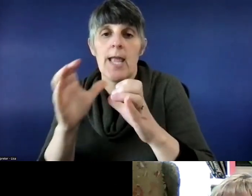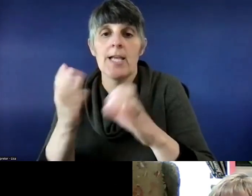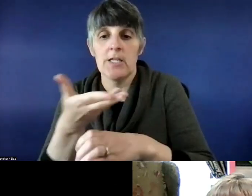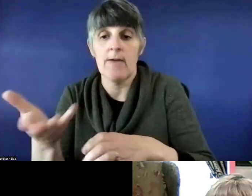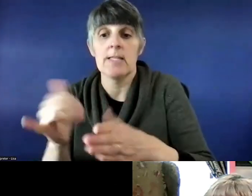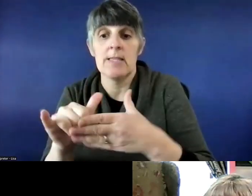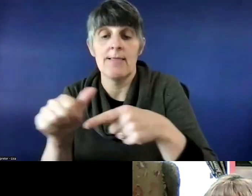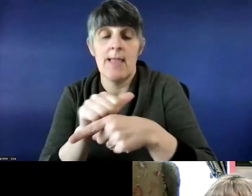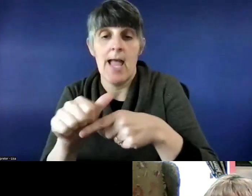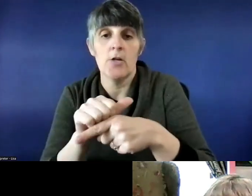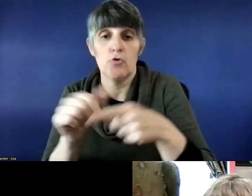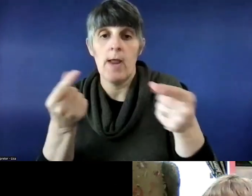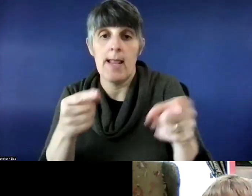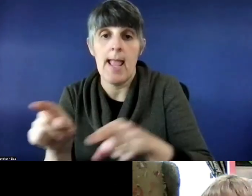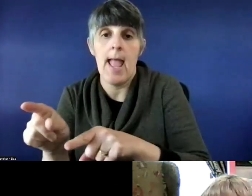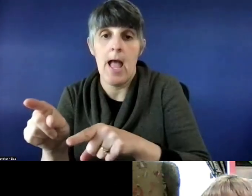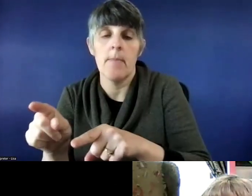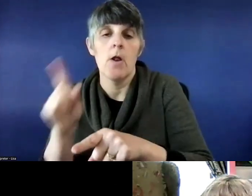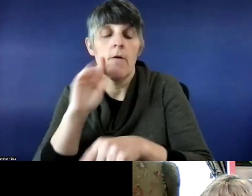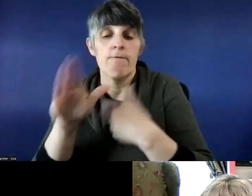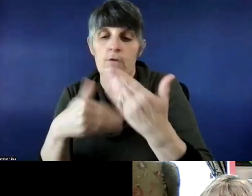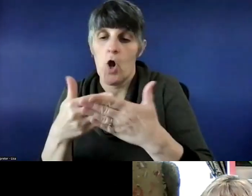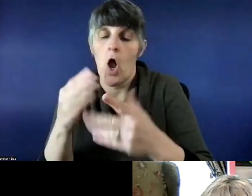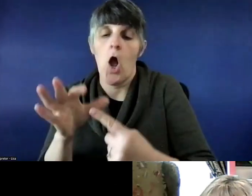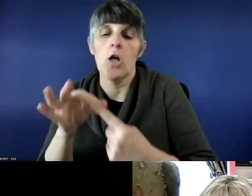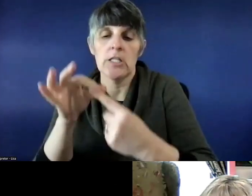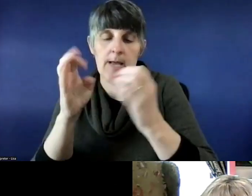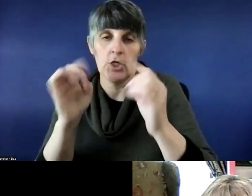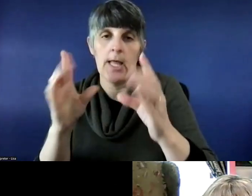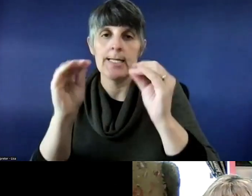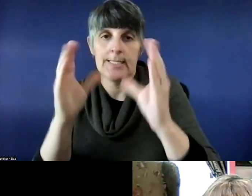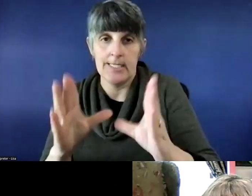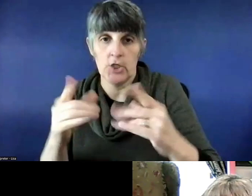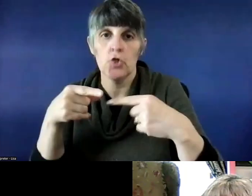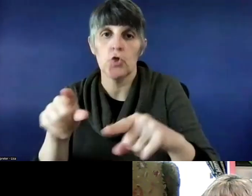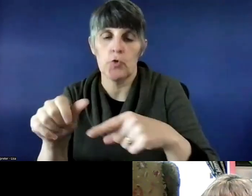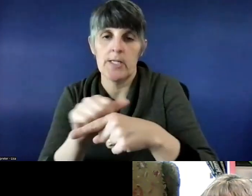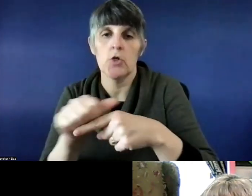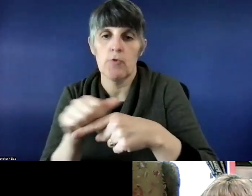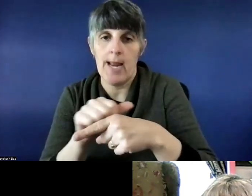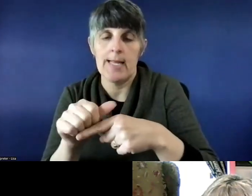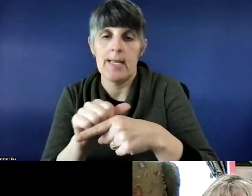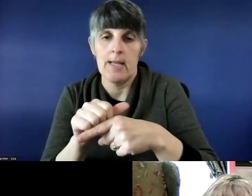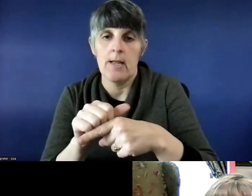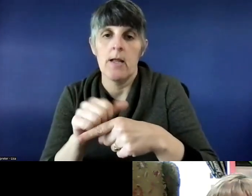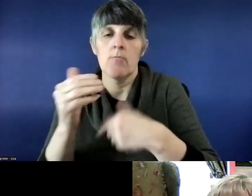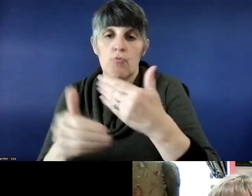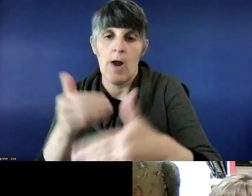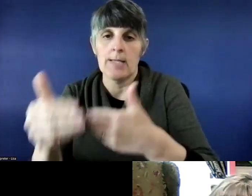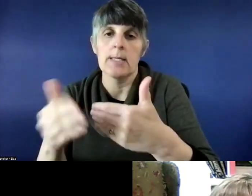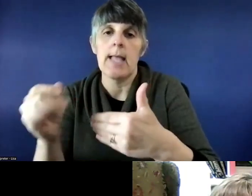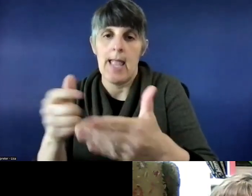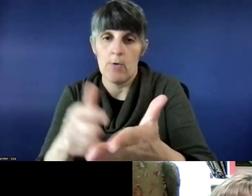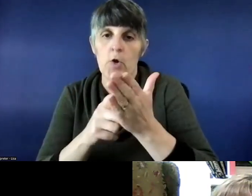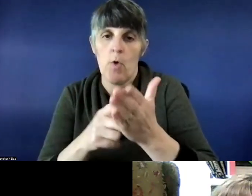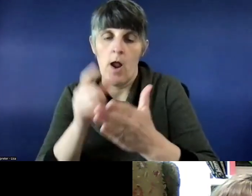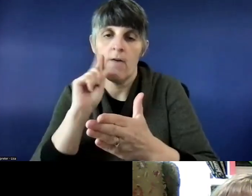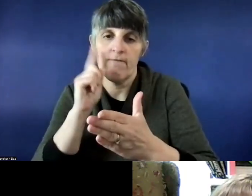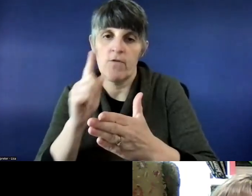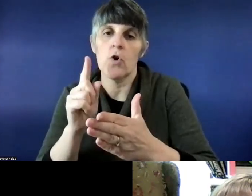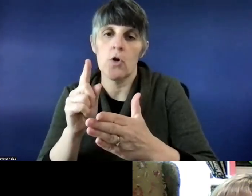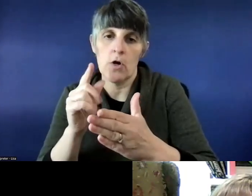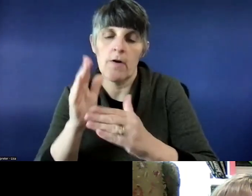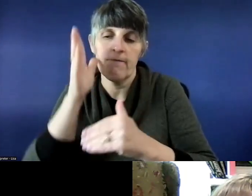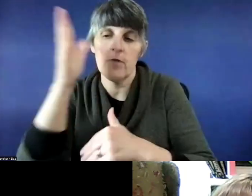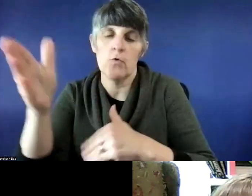training happen for all special ed teachers during the training process, and be required for subsequent